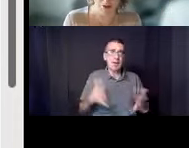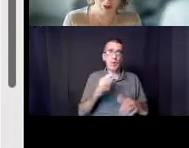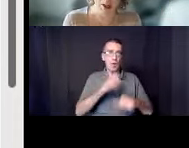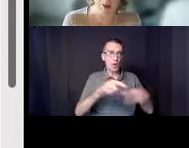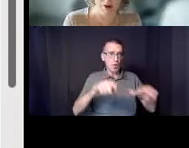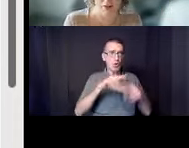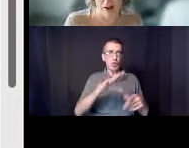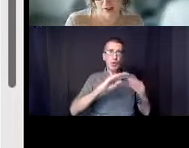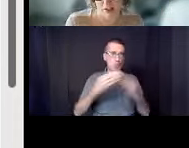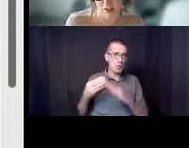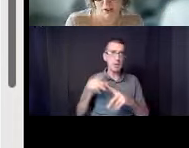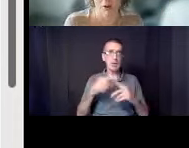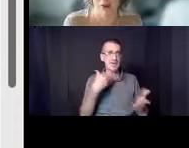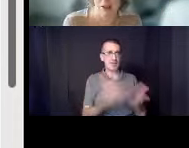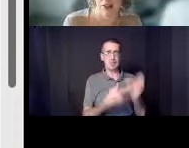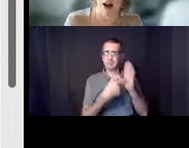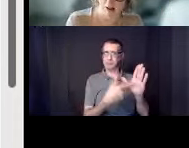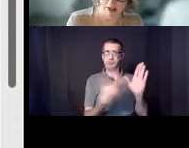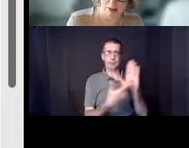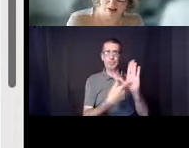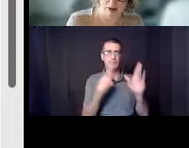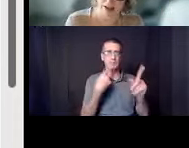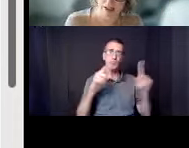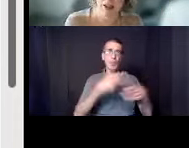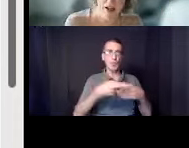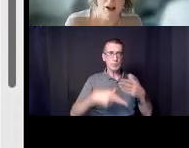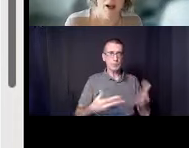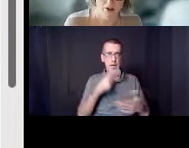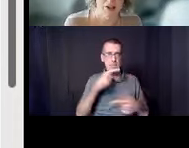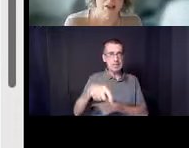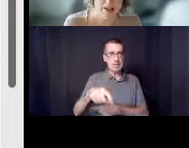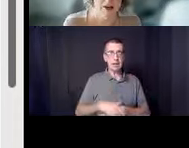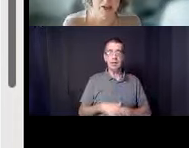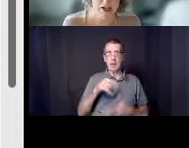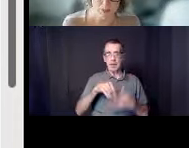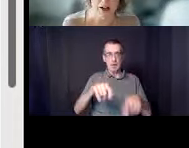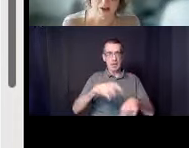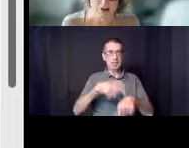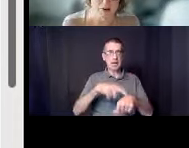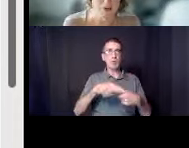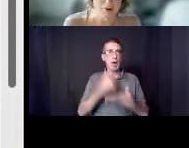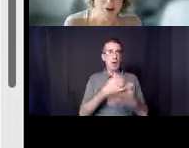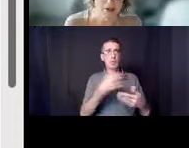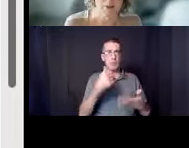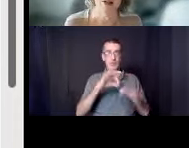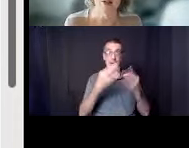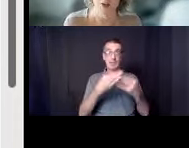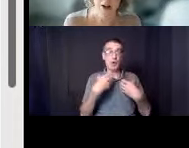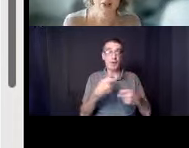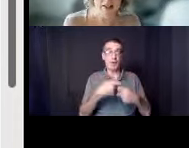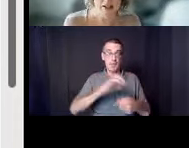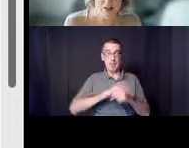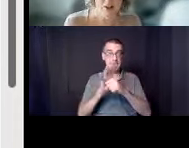to your community, but you have evidence to show that they get the outcomes that are needed during this time to help recover families from the pandemic.